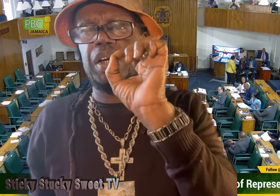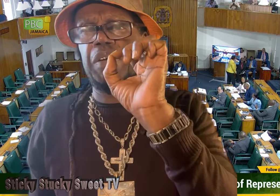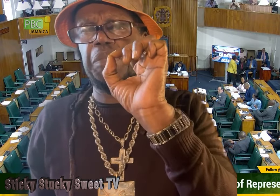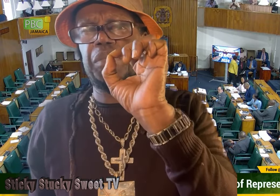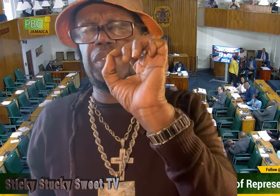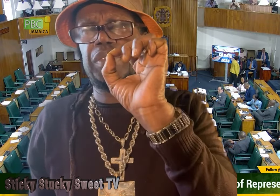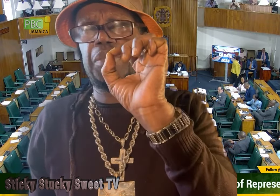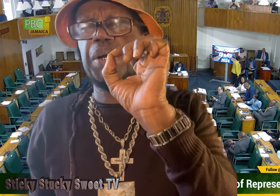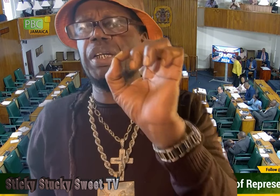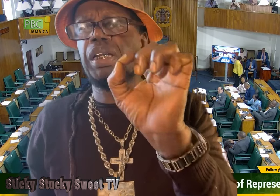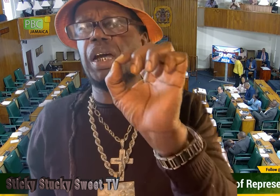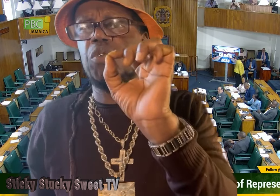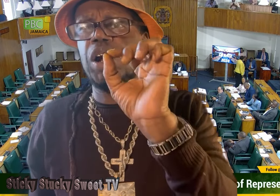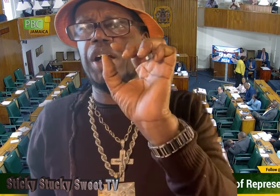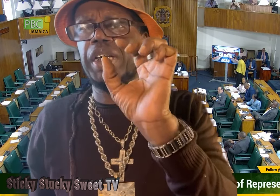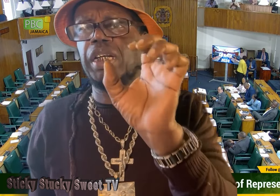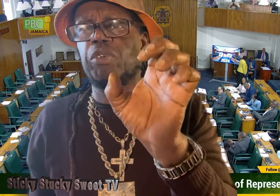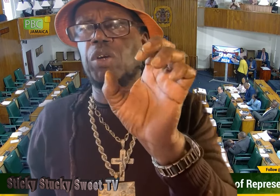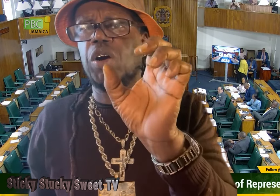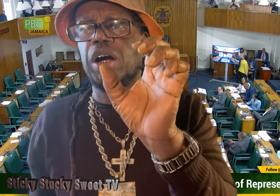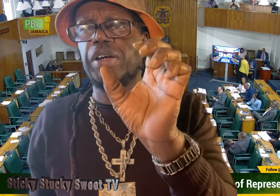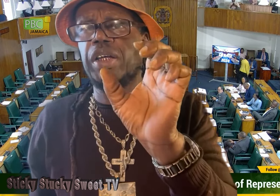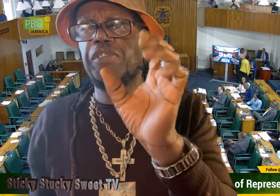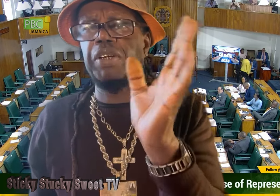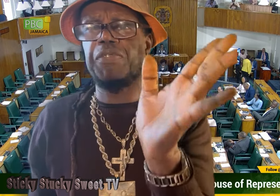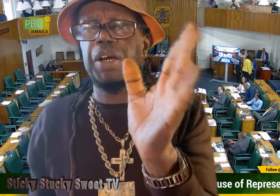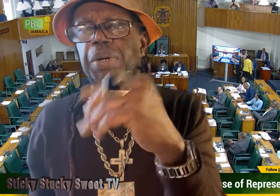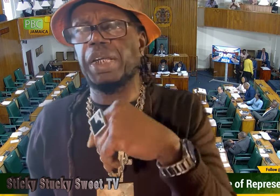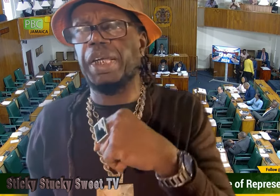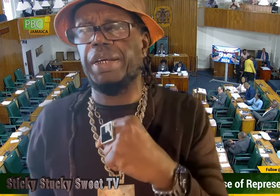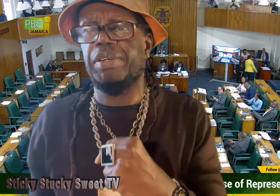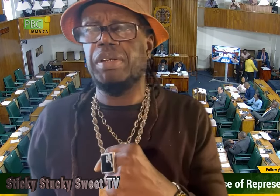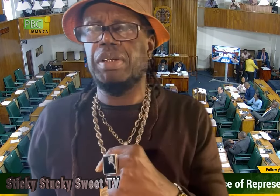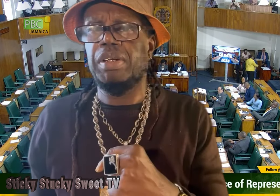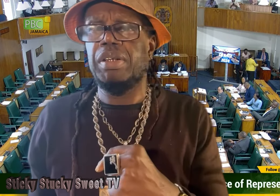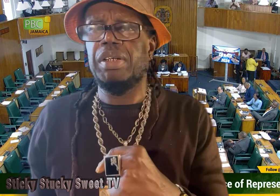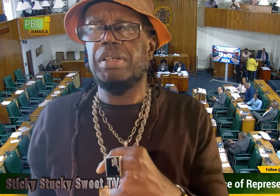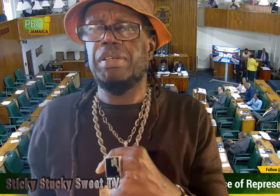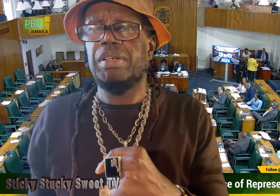the Palestine war and Israel war, flip flop again.